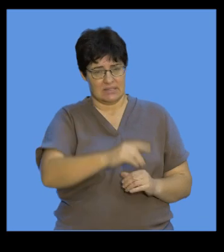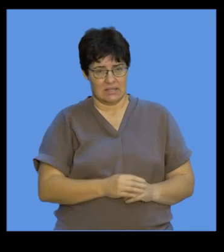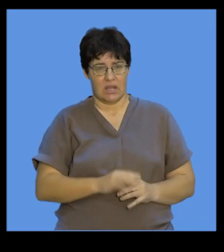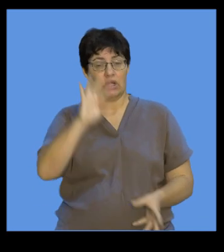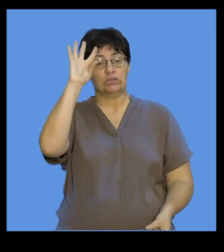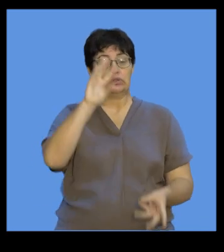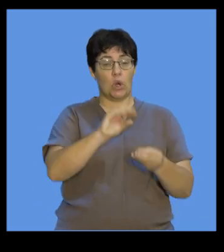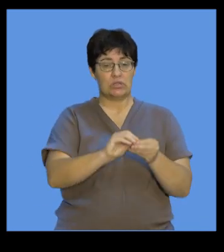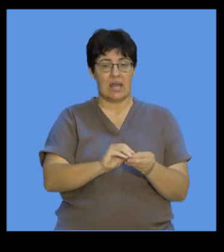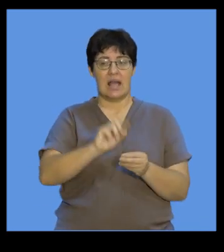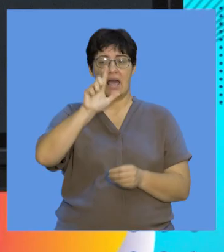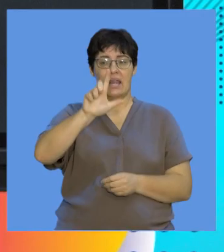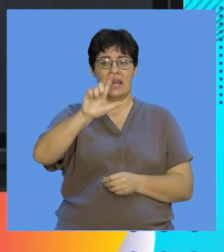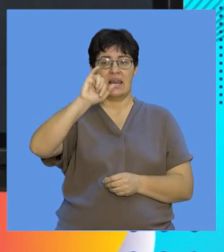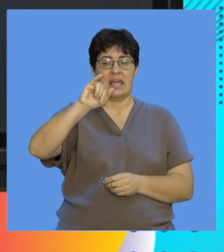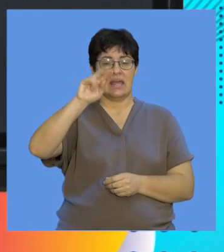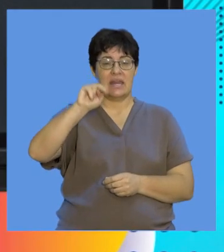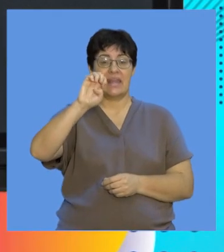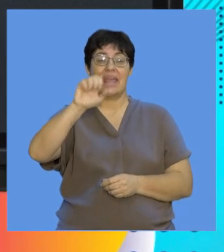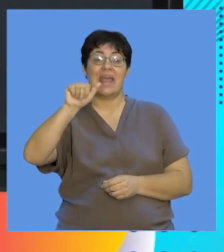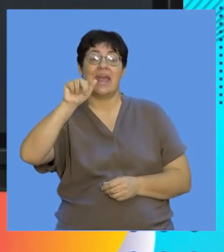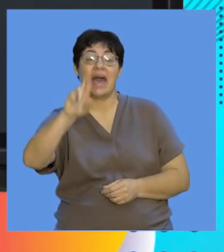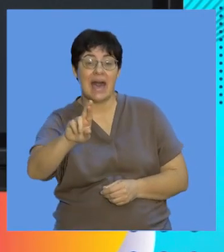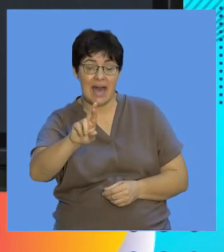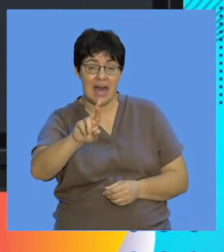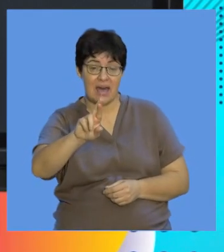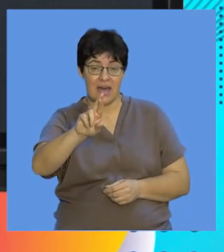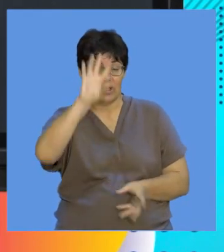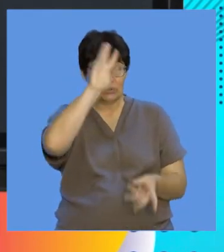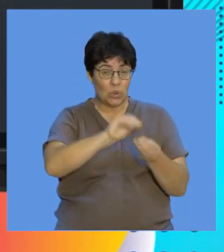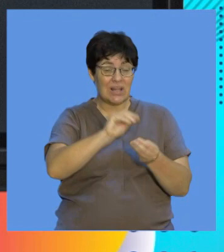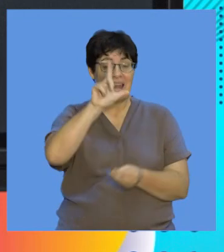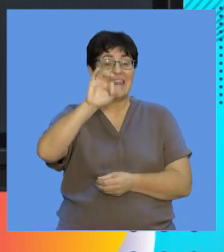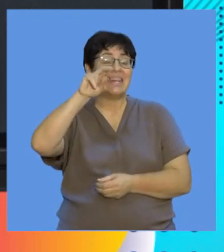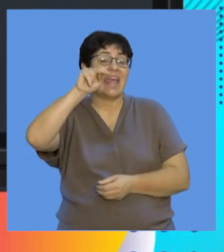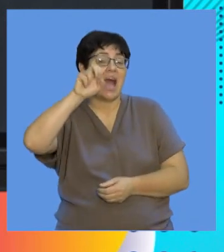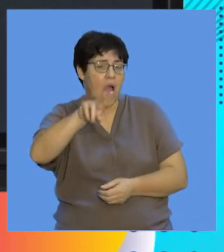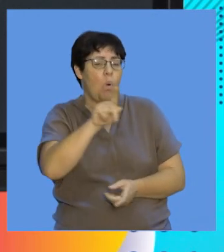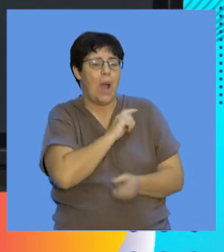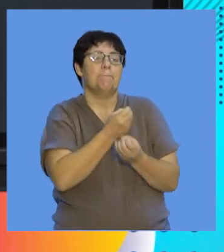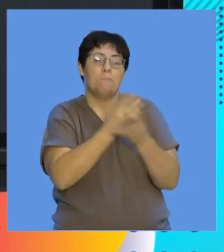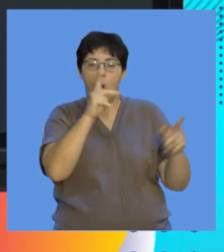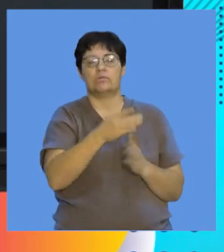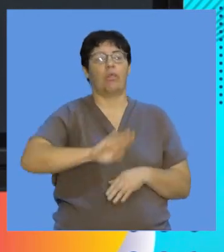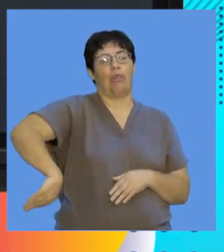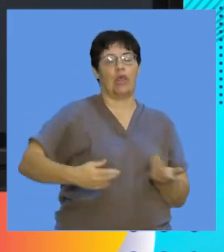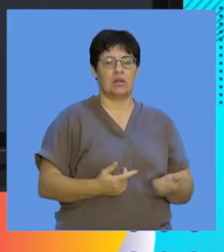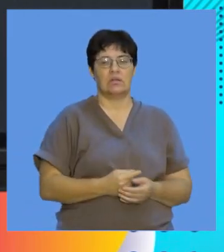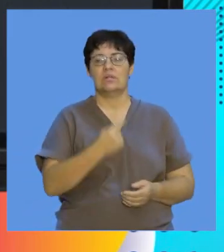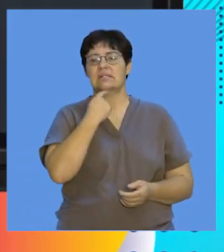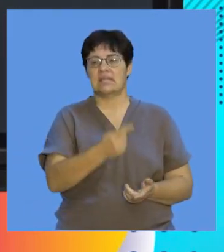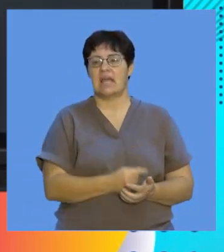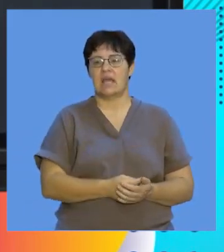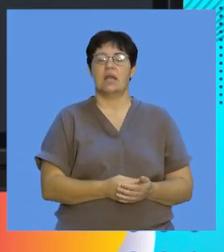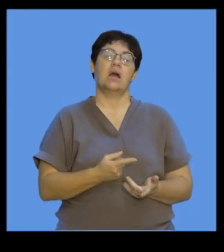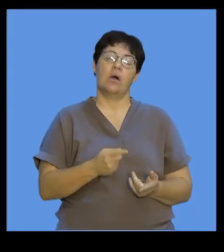linear momentum. I've underlined total linear because it's the thing you leave out in your exam. You'll tell